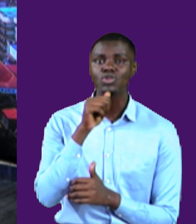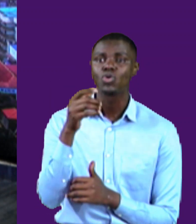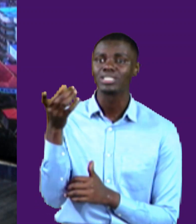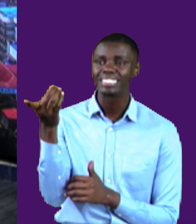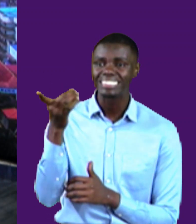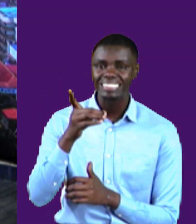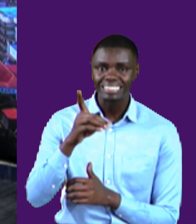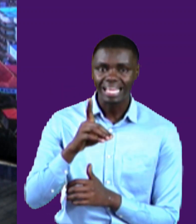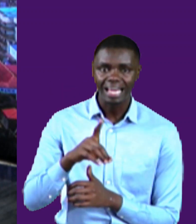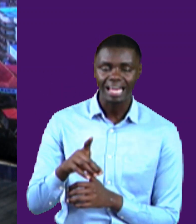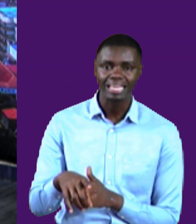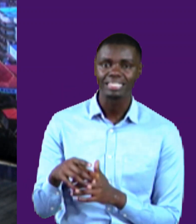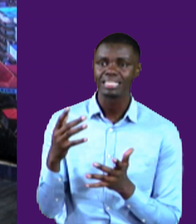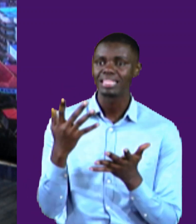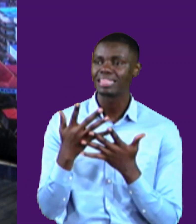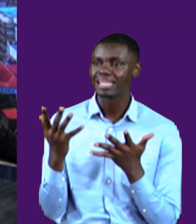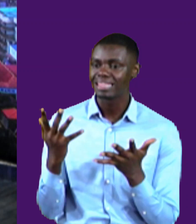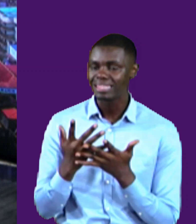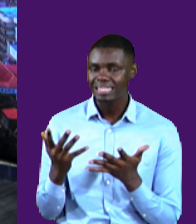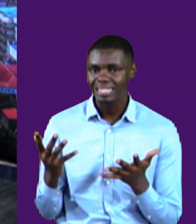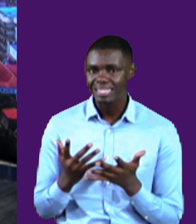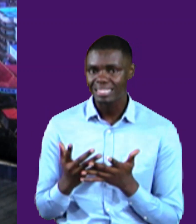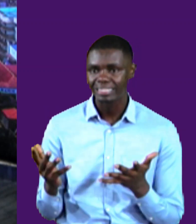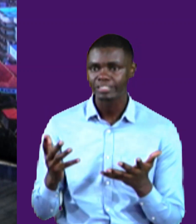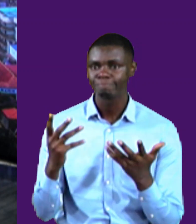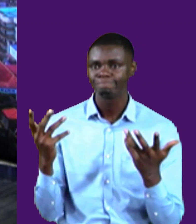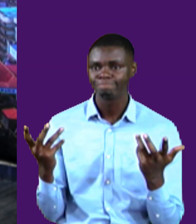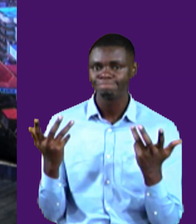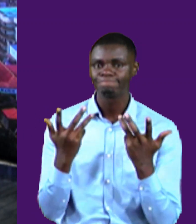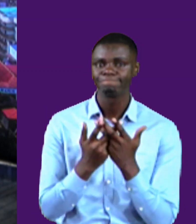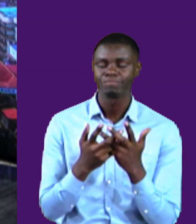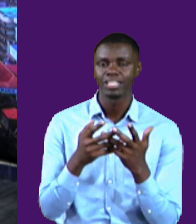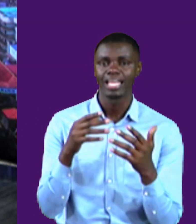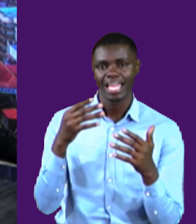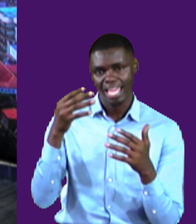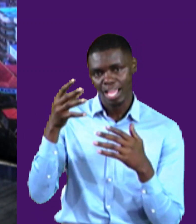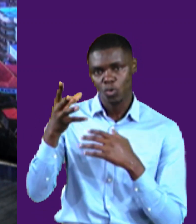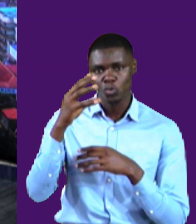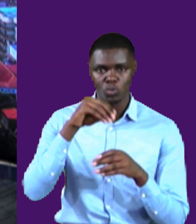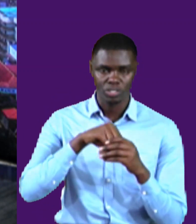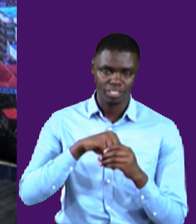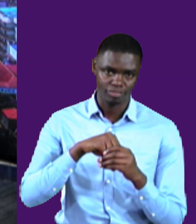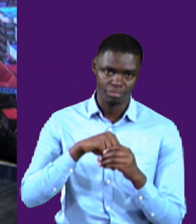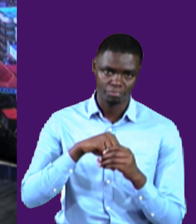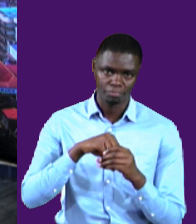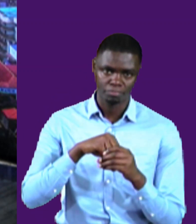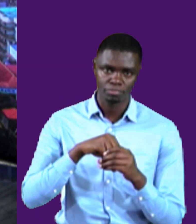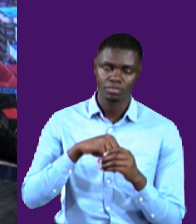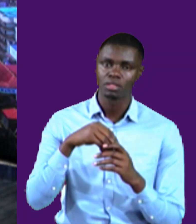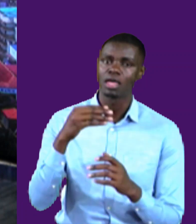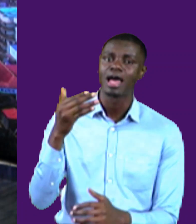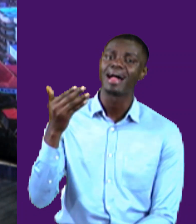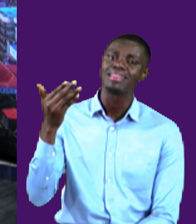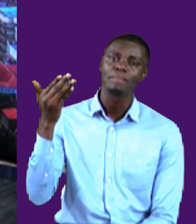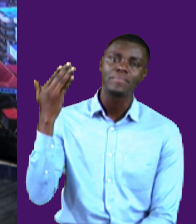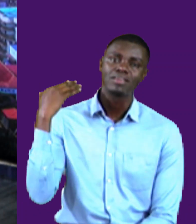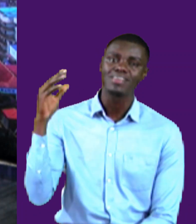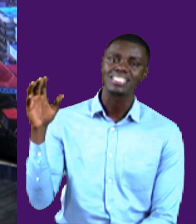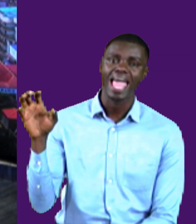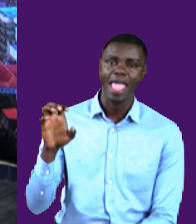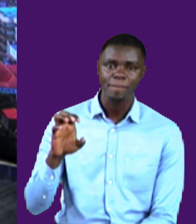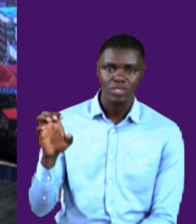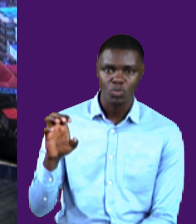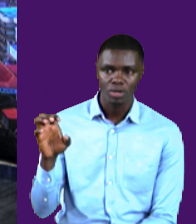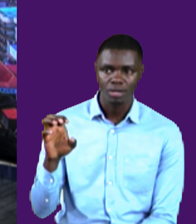design their facilities with inclusivity in mind. In the previous episodes,